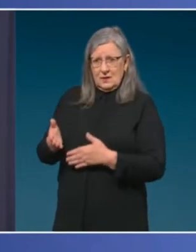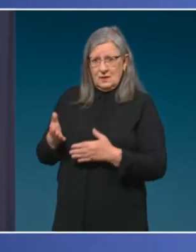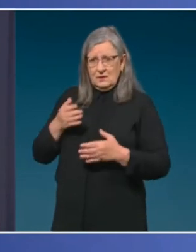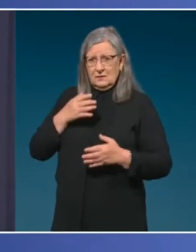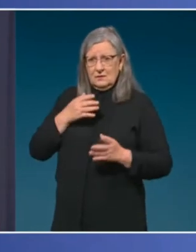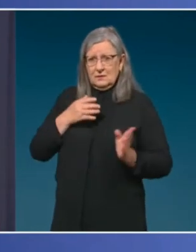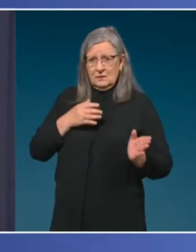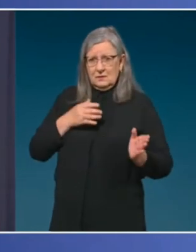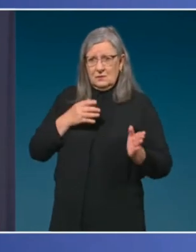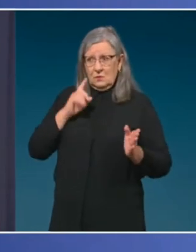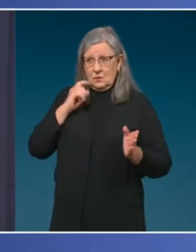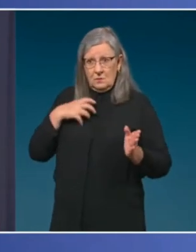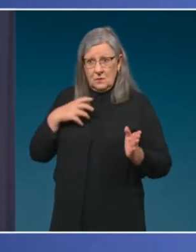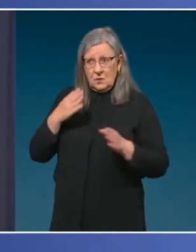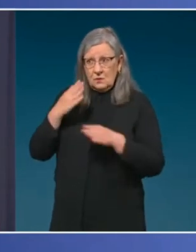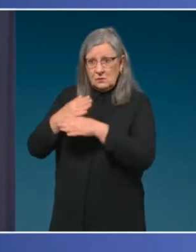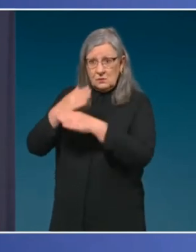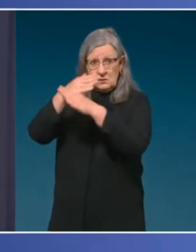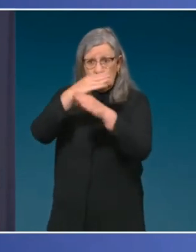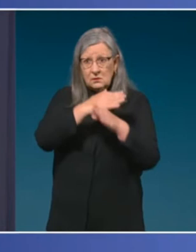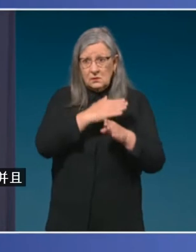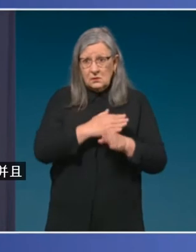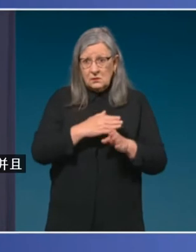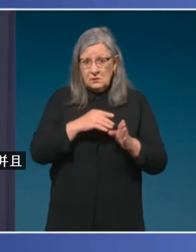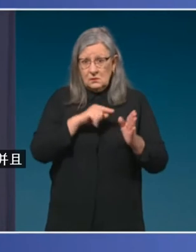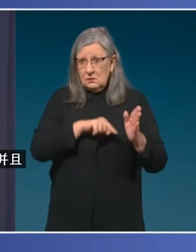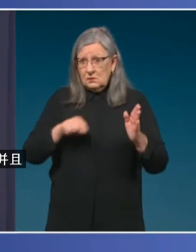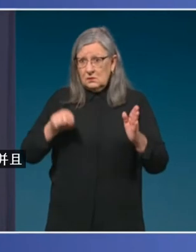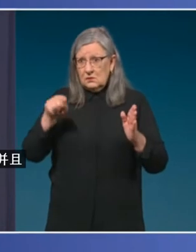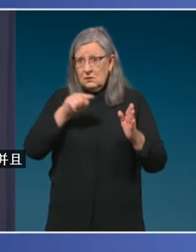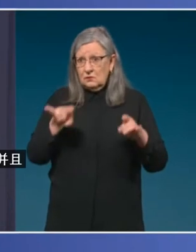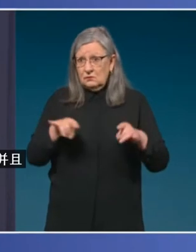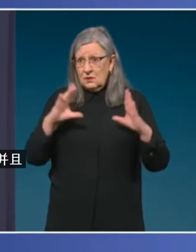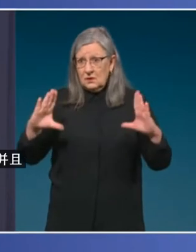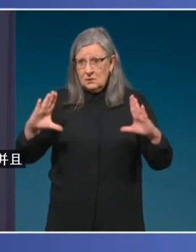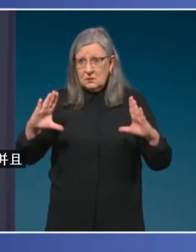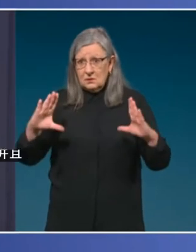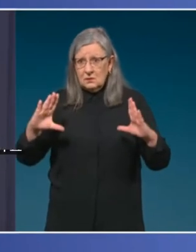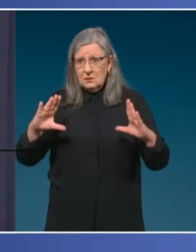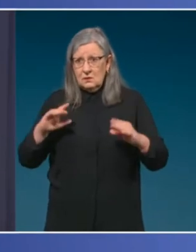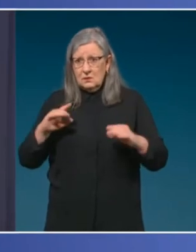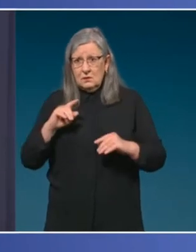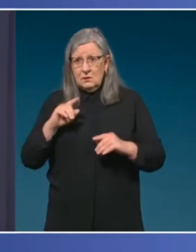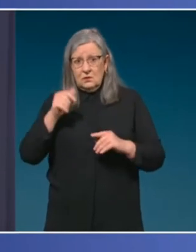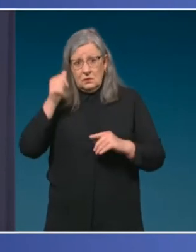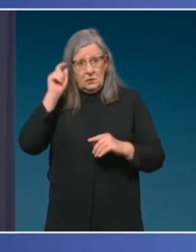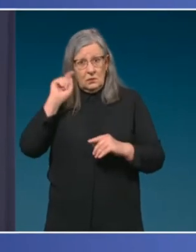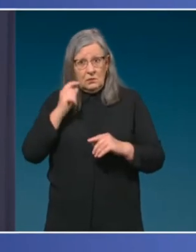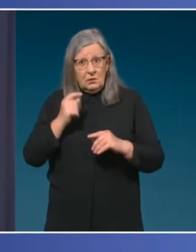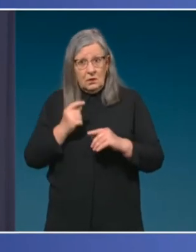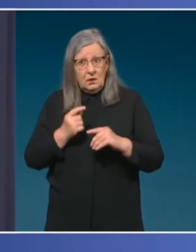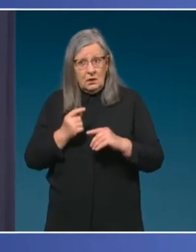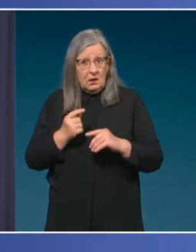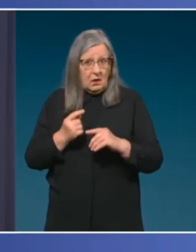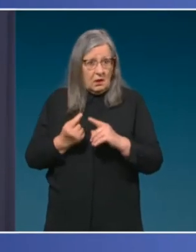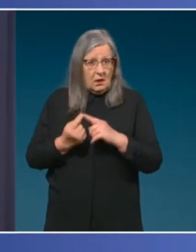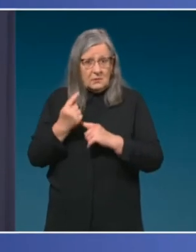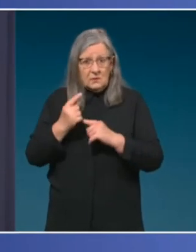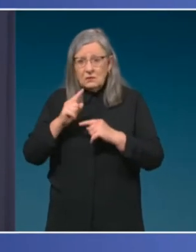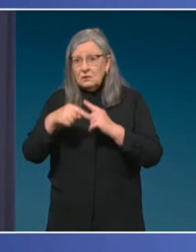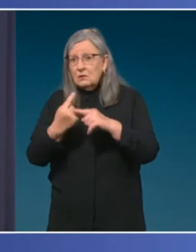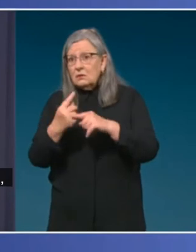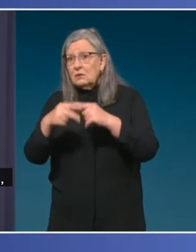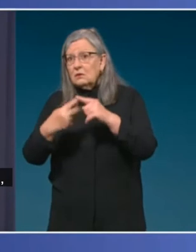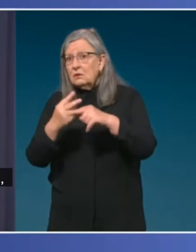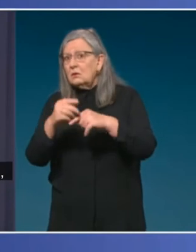for potentially years to come? Is that something Australians can expect? And are you speaking to premiers and health officers about that measure and